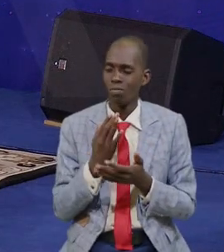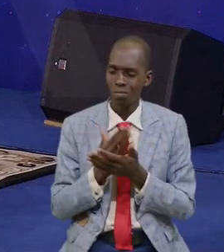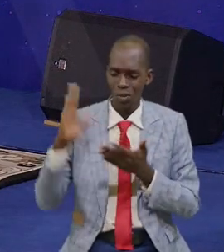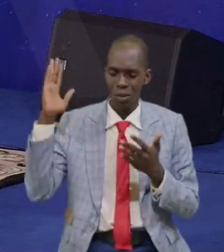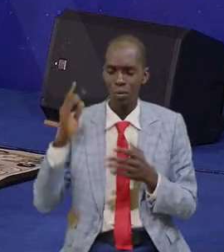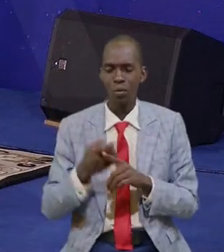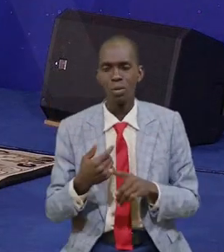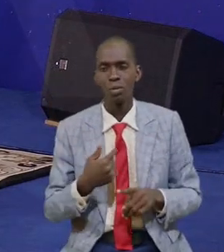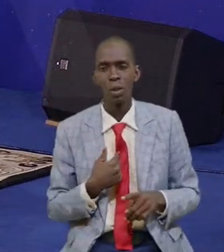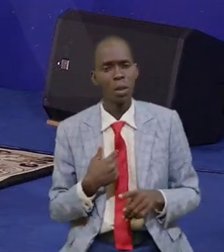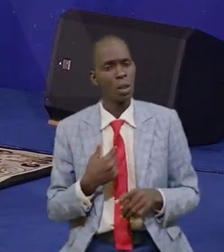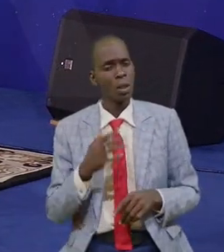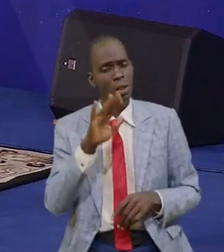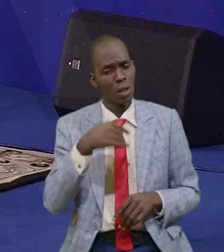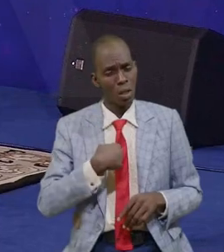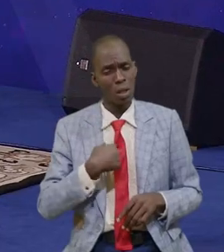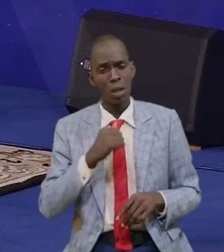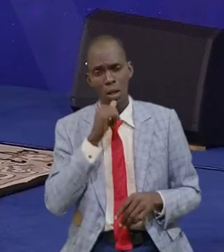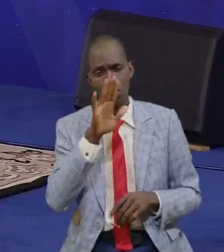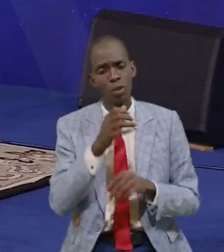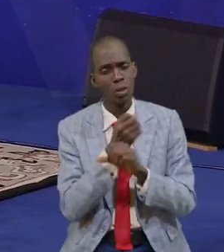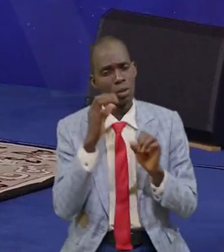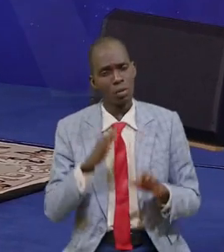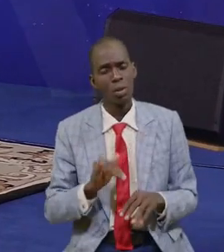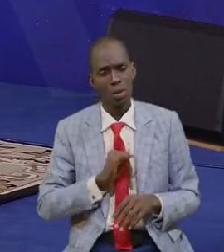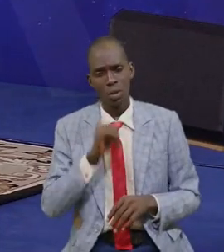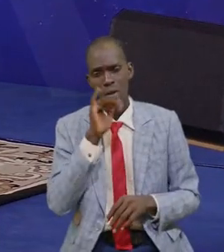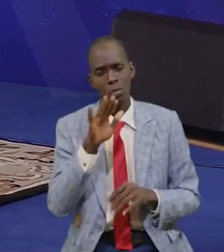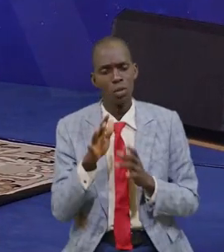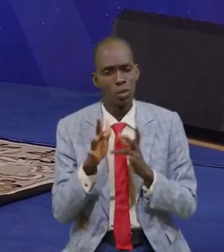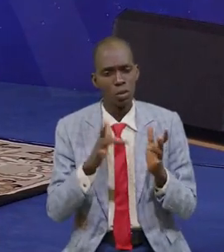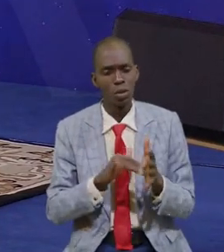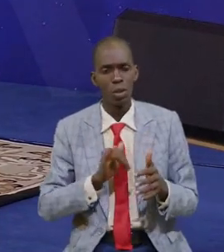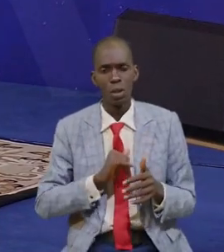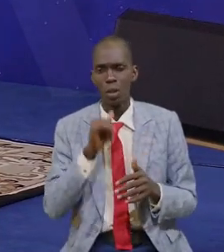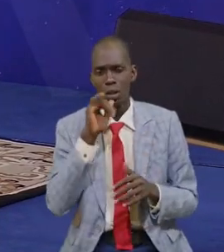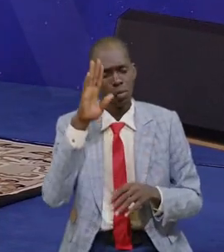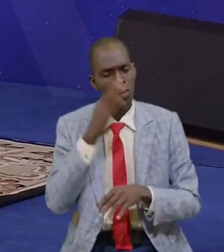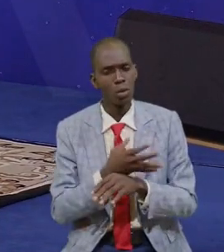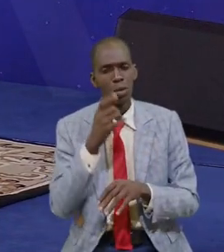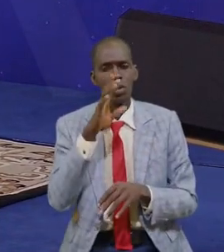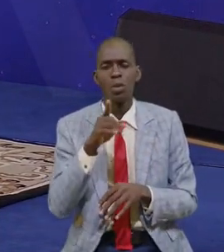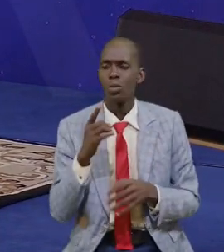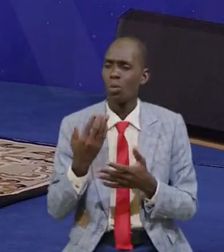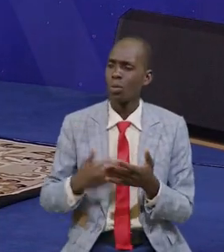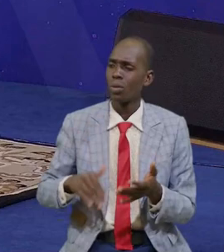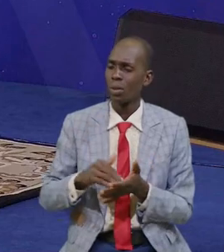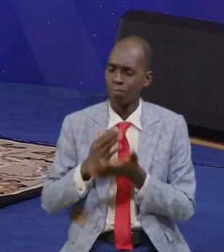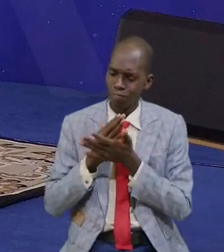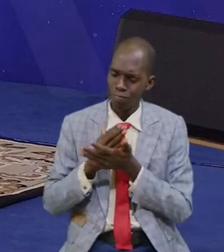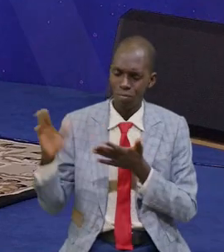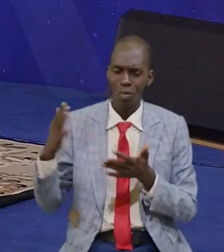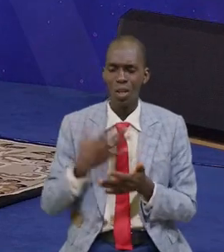am your Savior. I am Jesus. I'm the Son of God. And you push him down and you walk over him. You